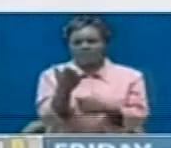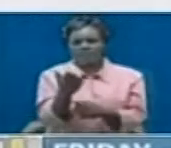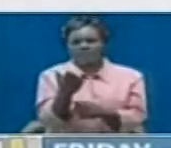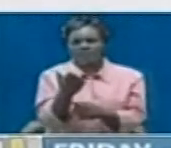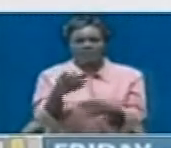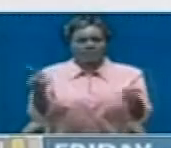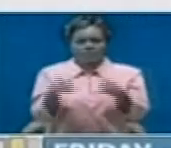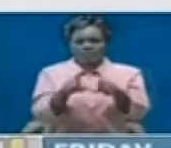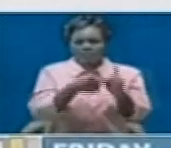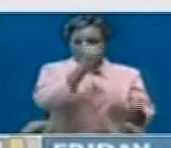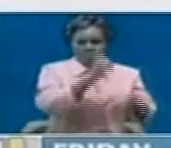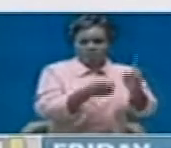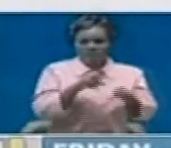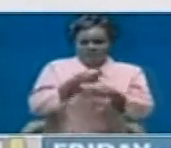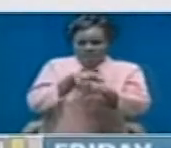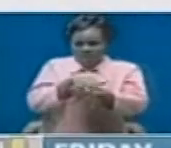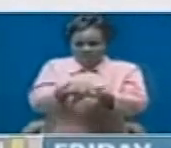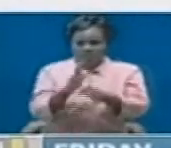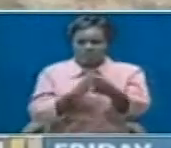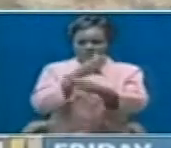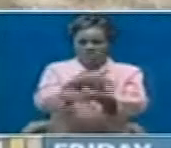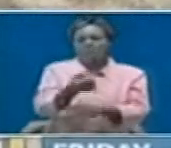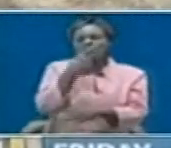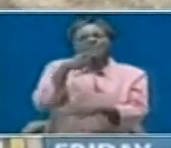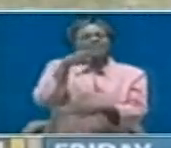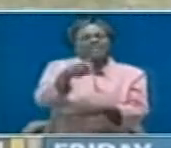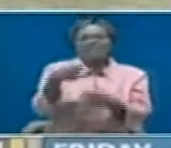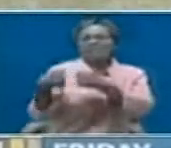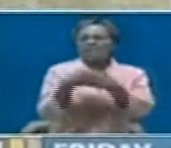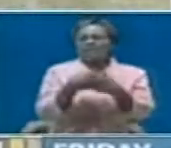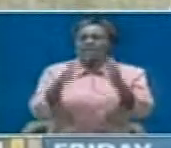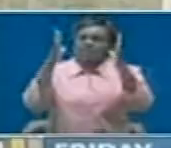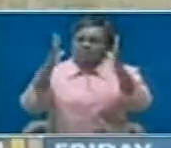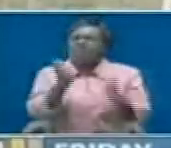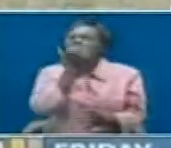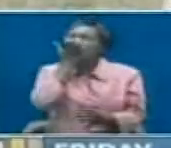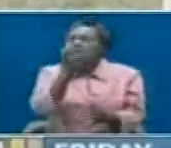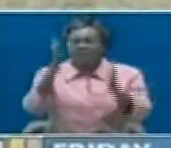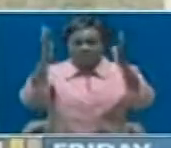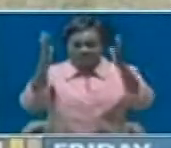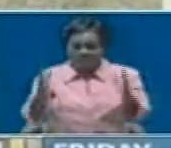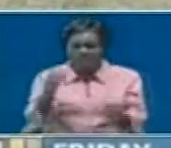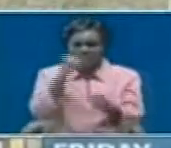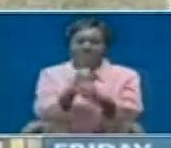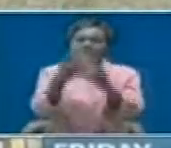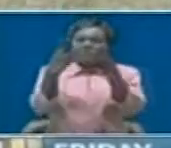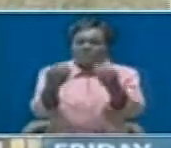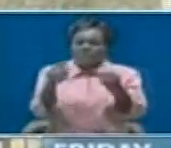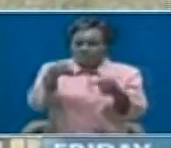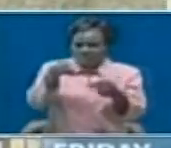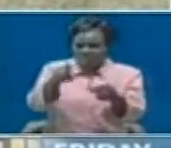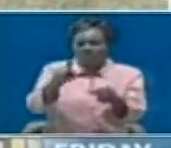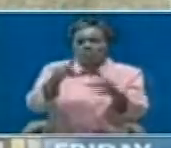In track and field, access of over-the-counter drugs was cited as one of the challenges, while ignorance played a big part in making it easy for athletes